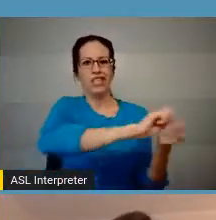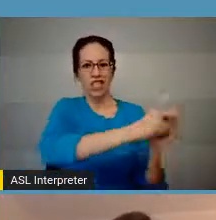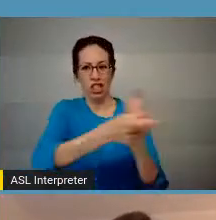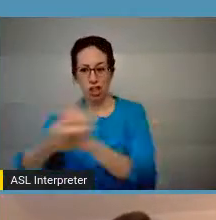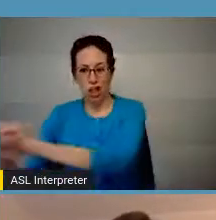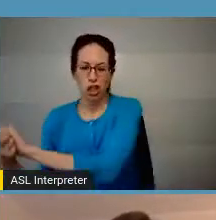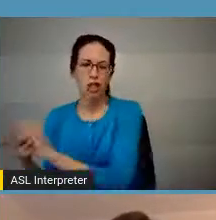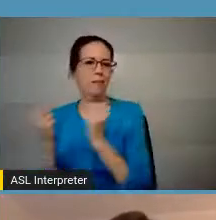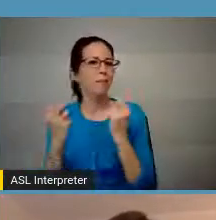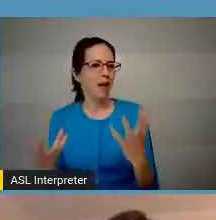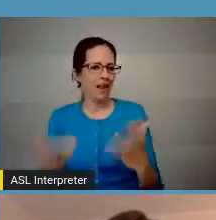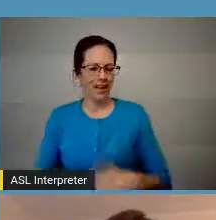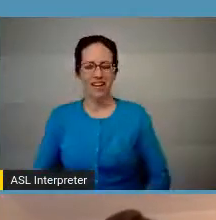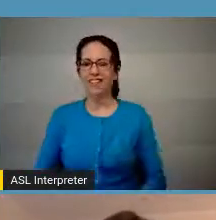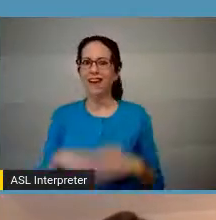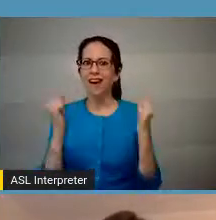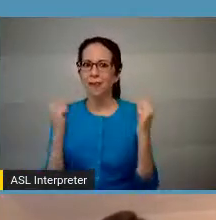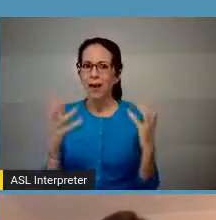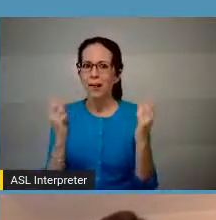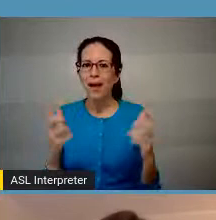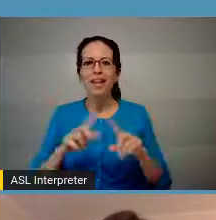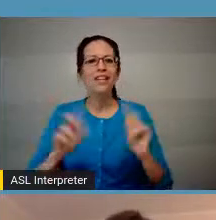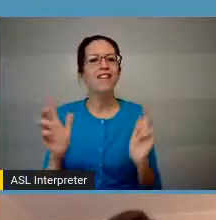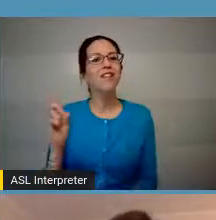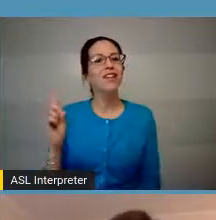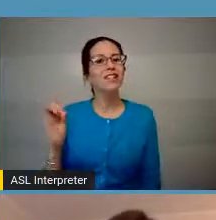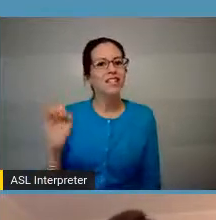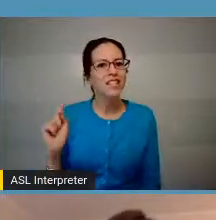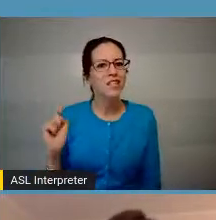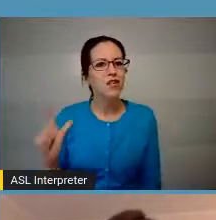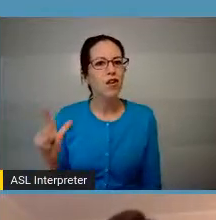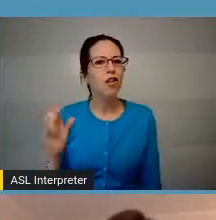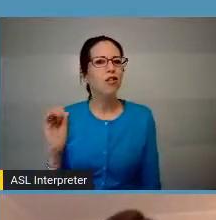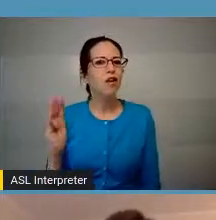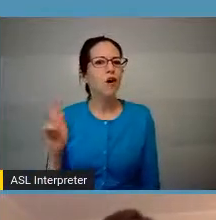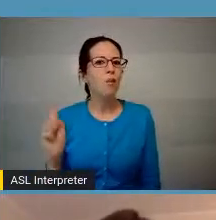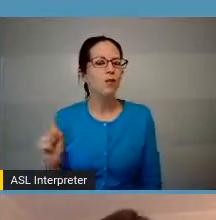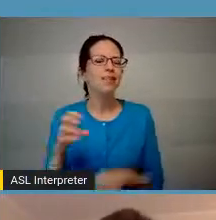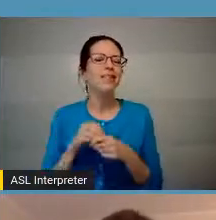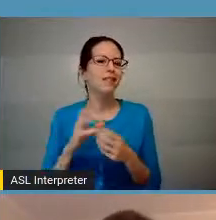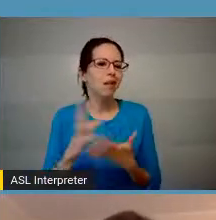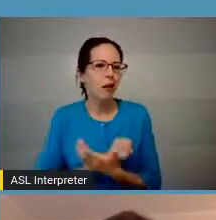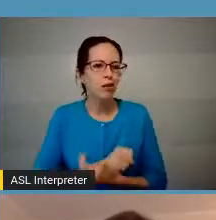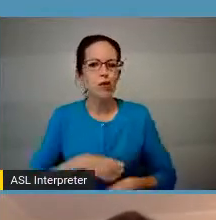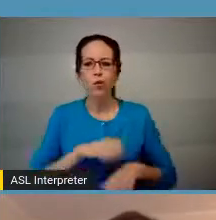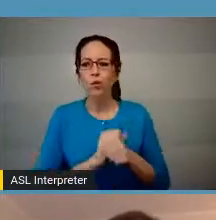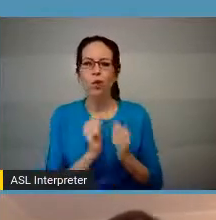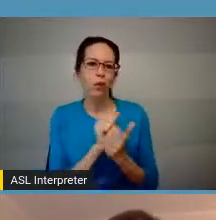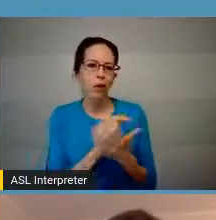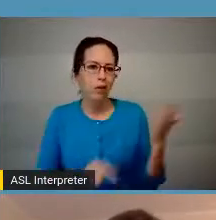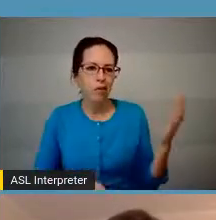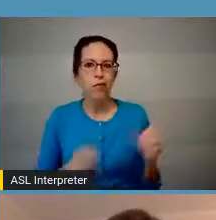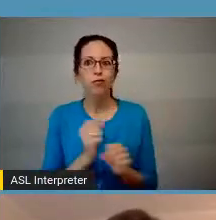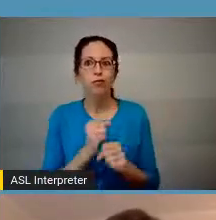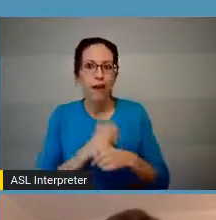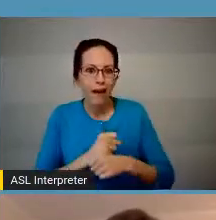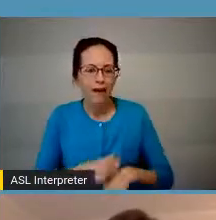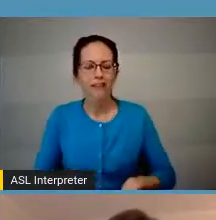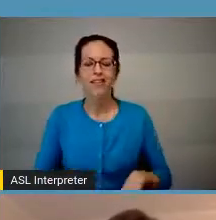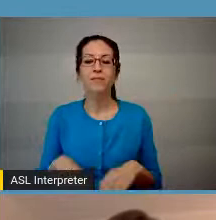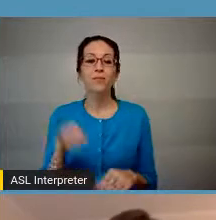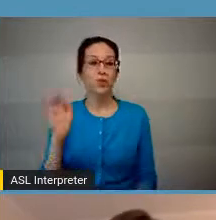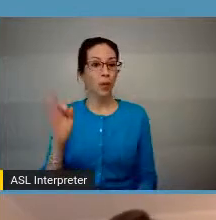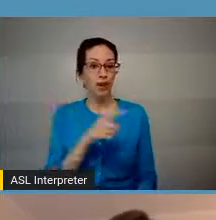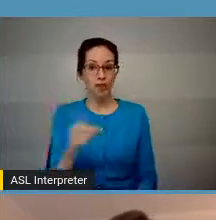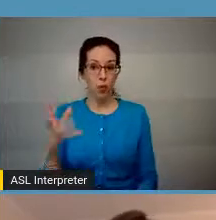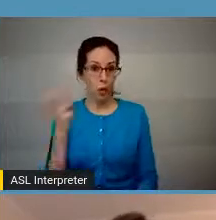meant that there were lots and lots of digital objects in the collections to be working with, creating, recreating. So if you want to see any samples